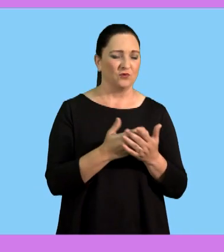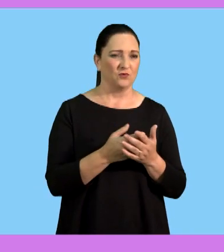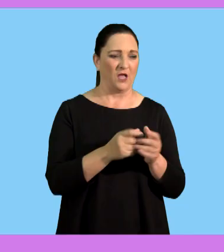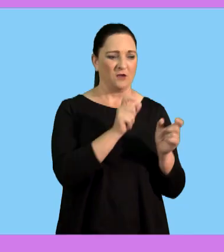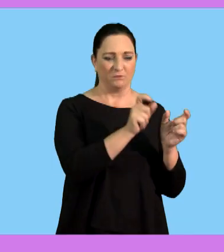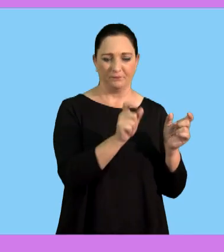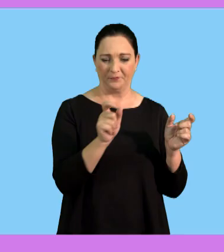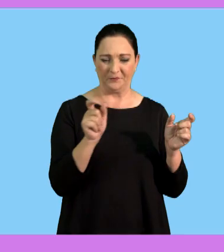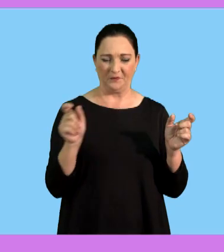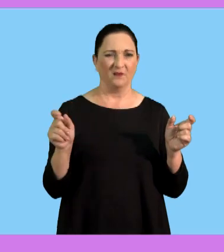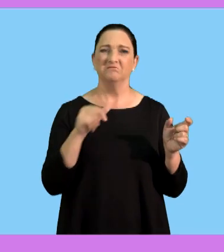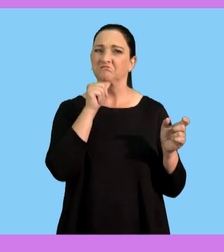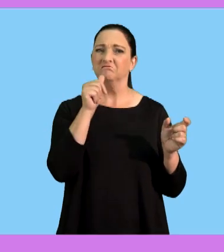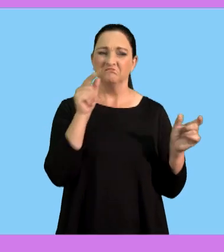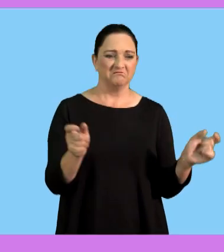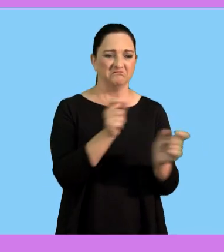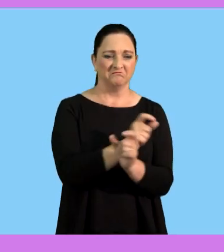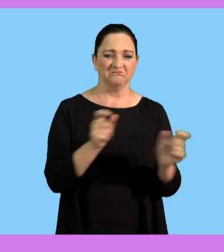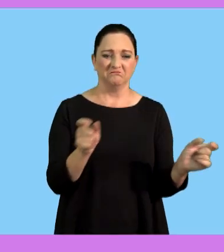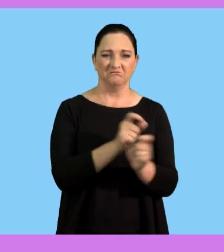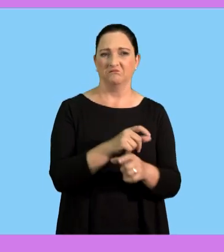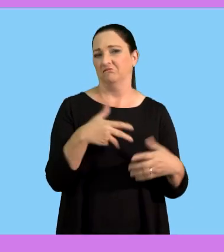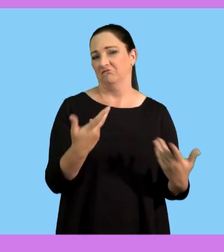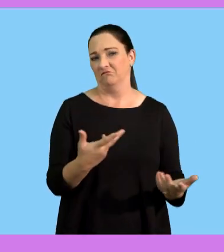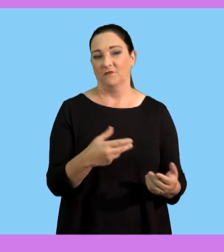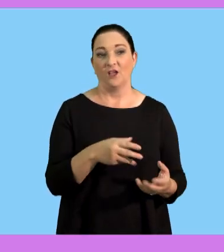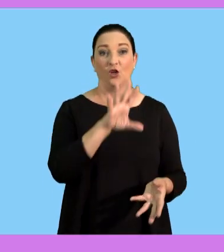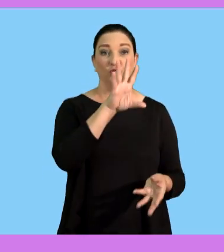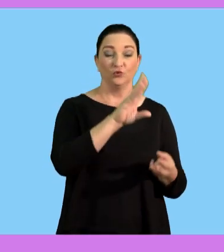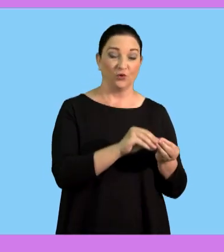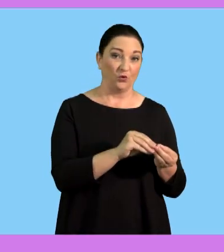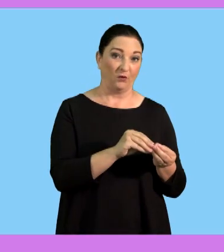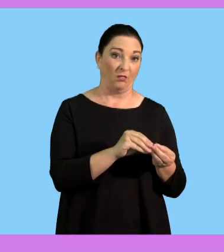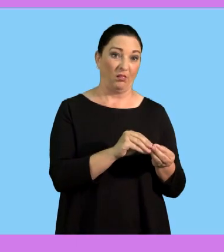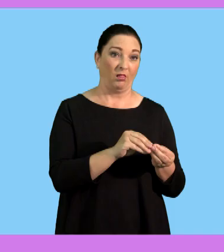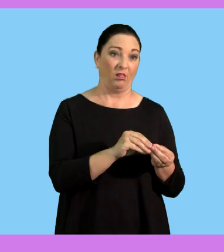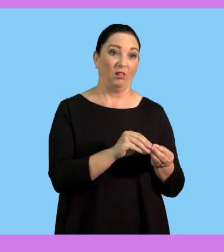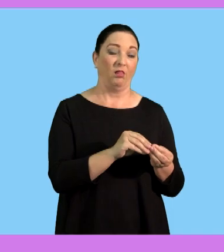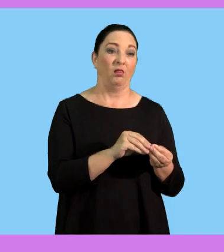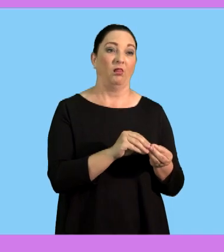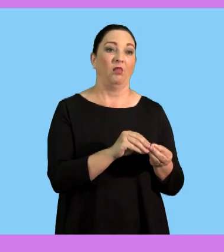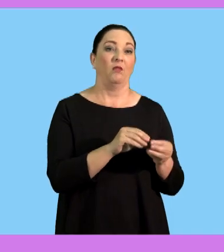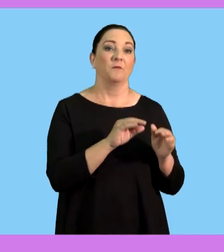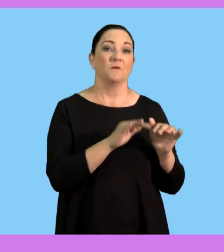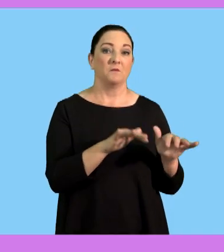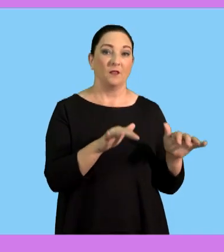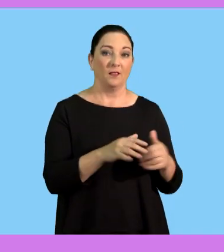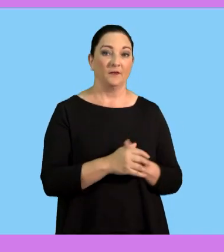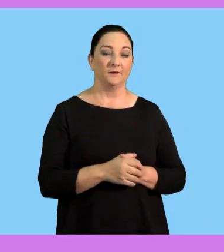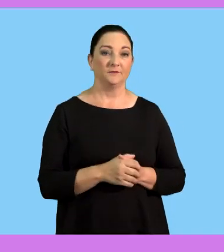write these numbers down. Okay, so the total number of people. So can I just write total number of